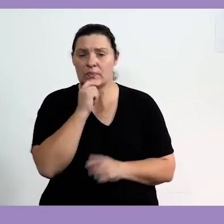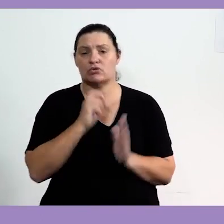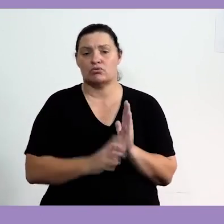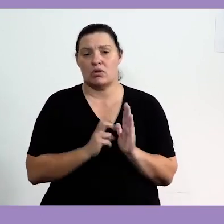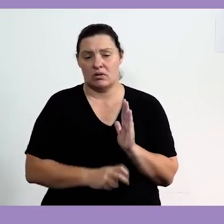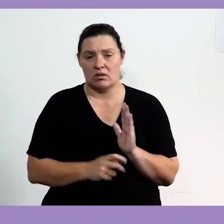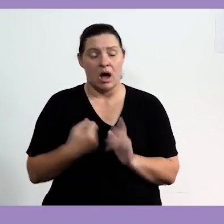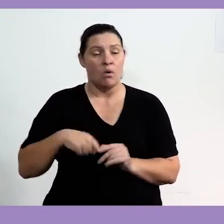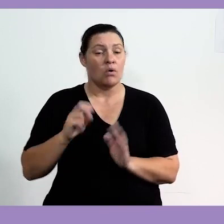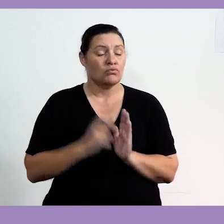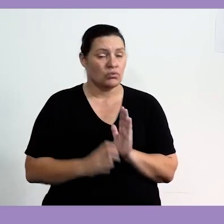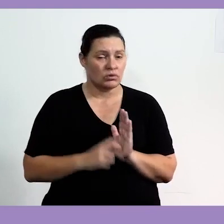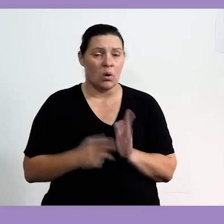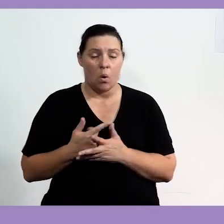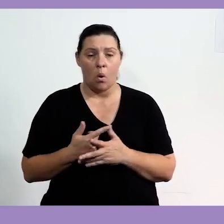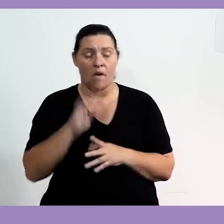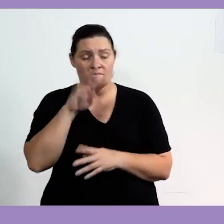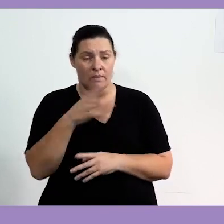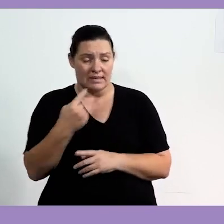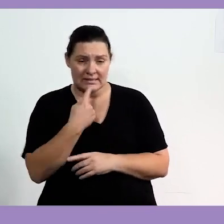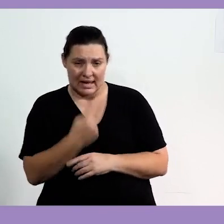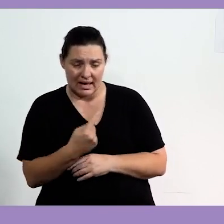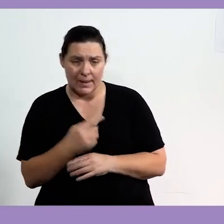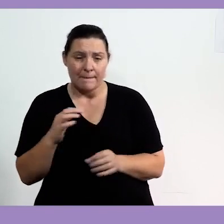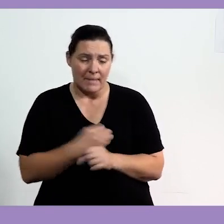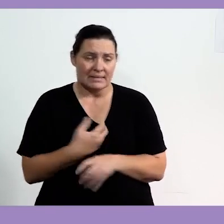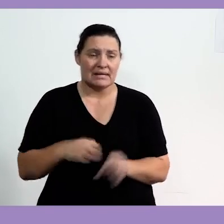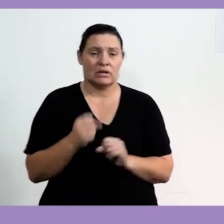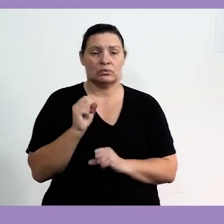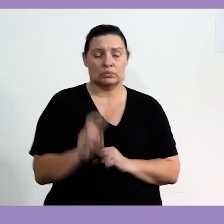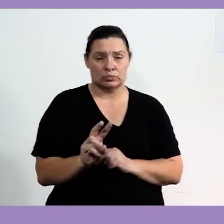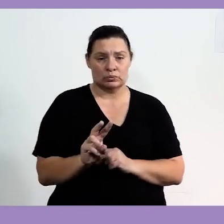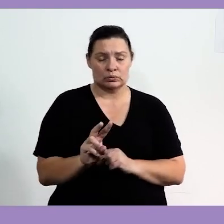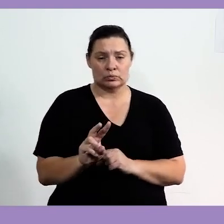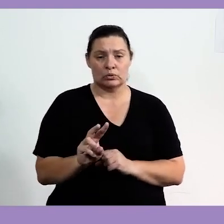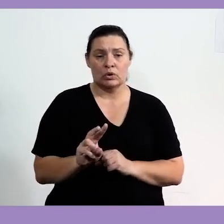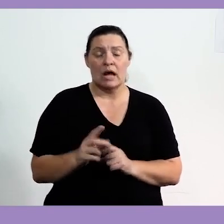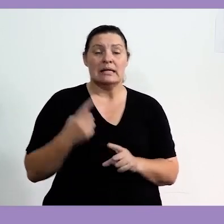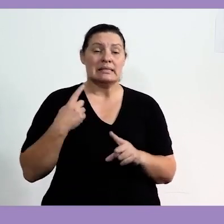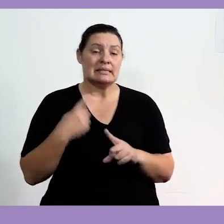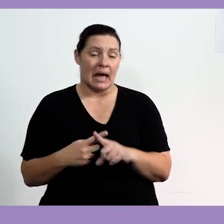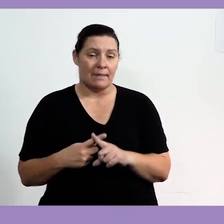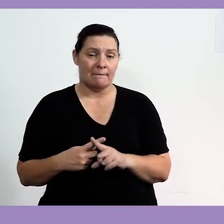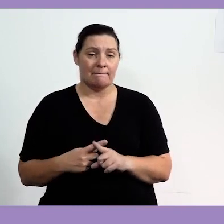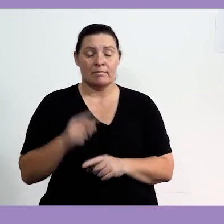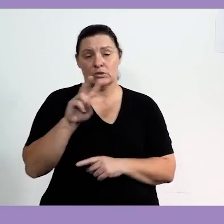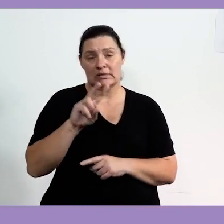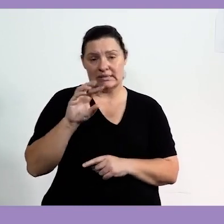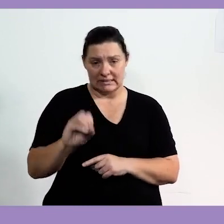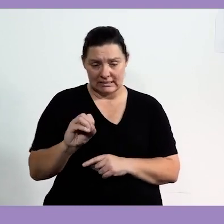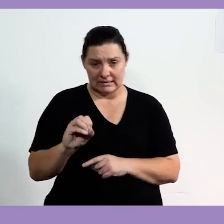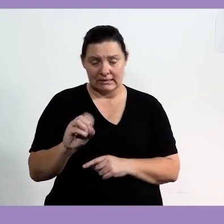use our rule. Our rule or our formula says that we should take 2. We are going to multiply it